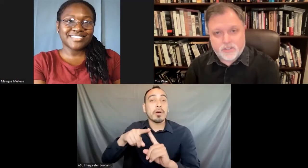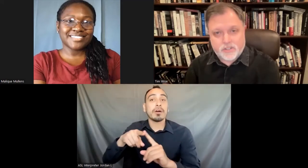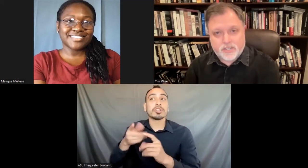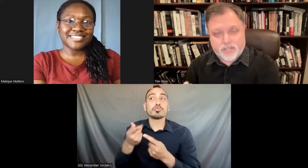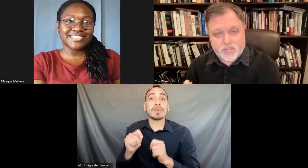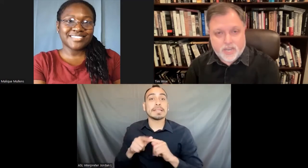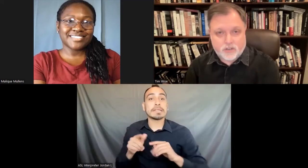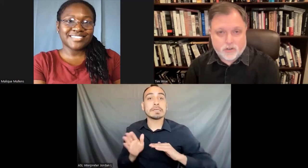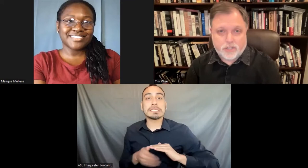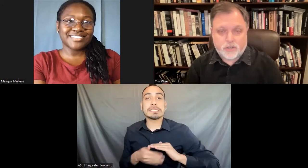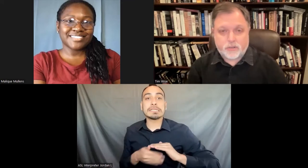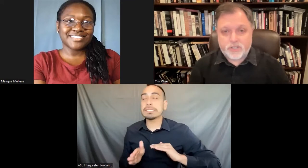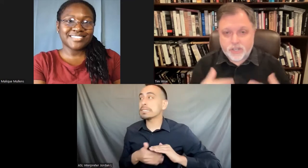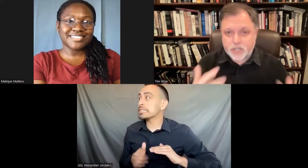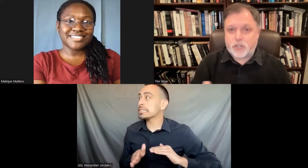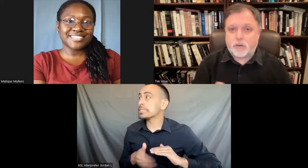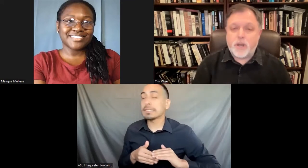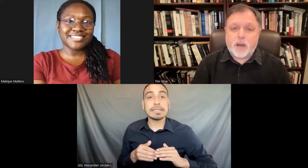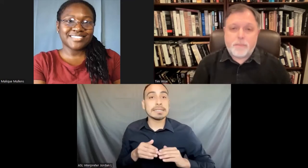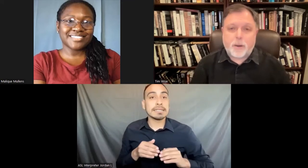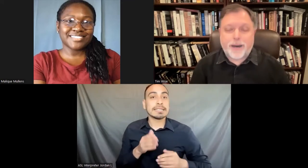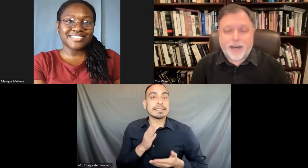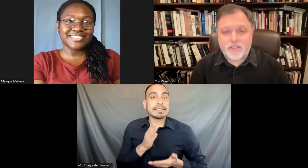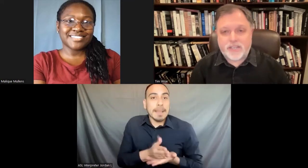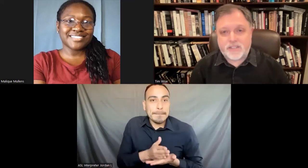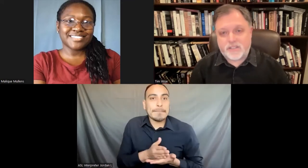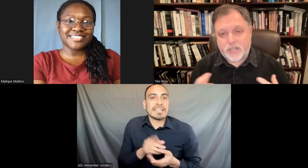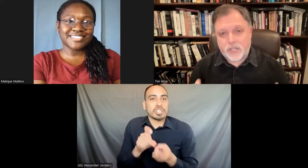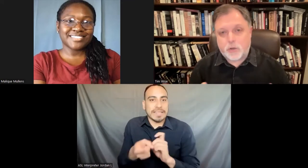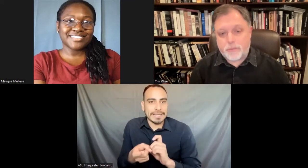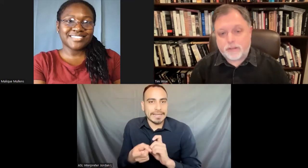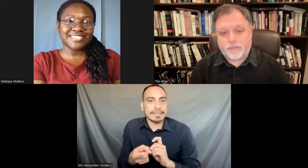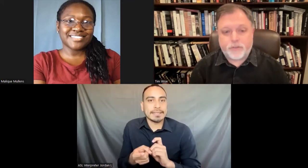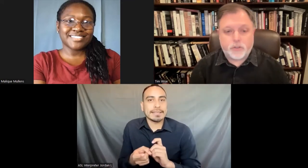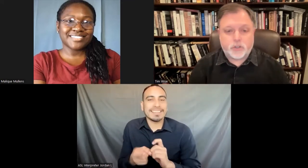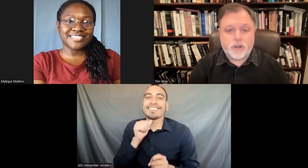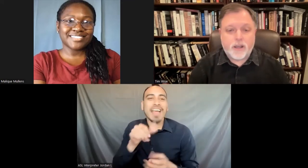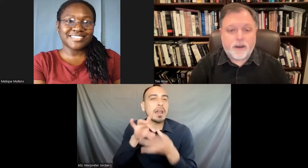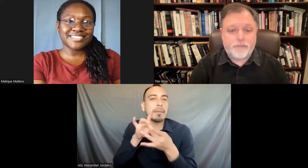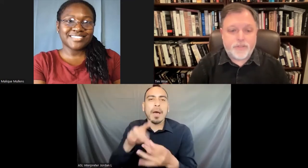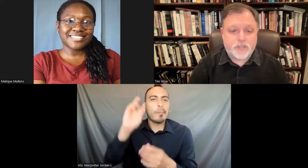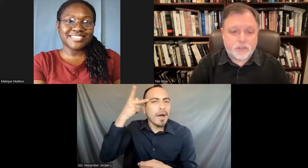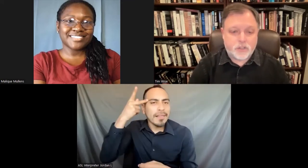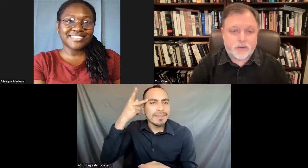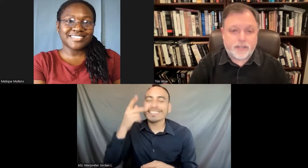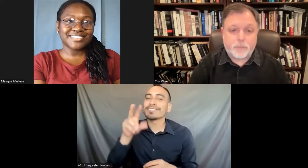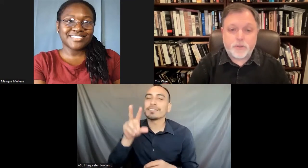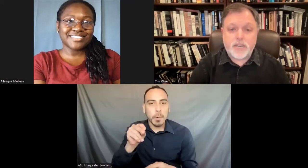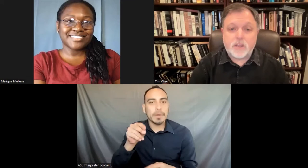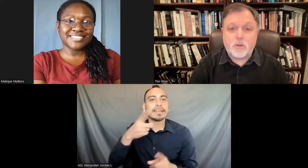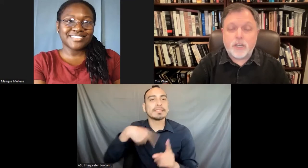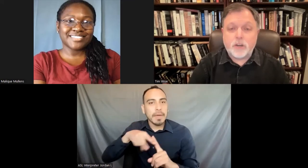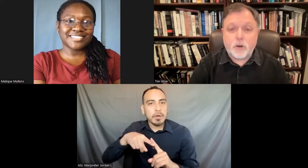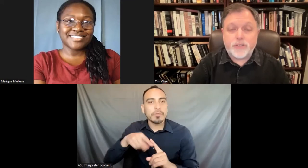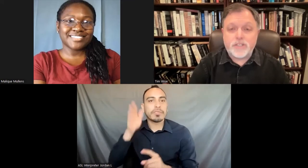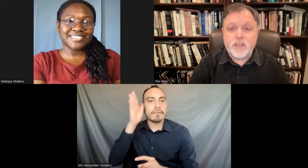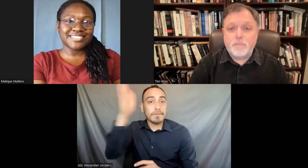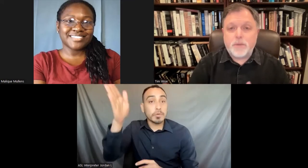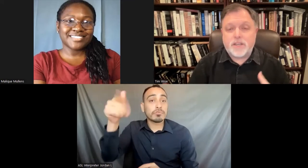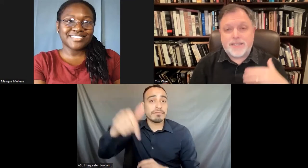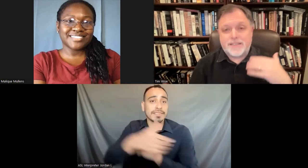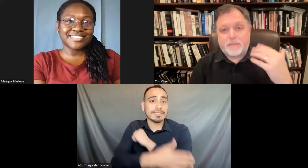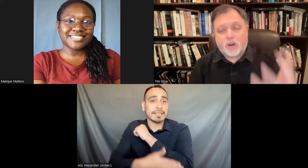This isn't just an educational issue. It's an issue about politics. It's an issue about the future of this country. And they're particularly